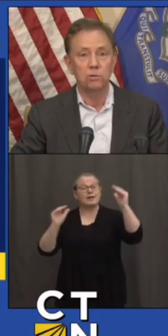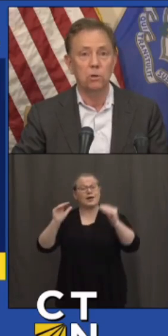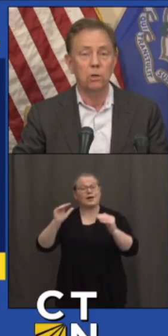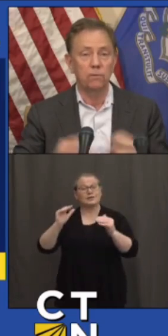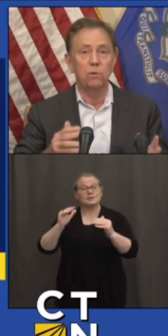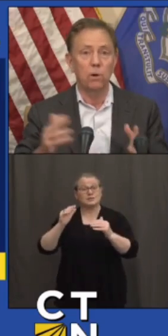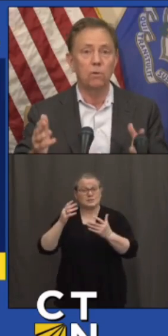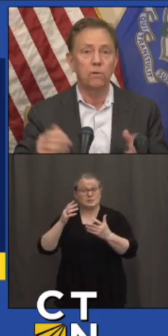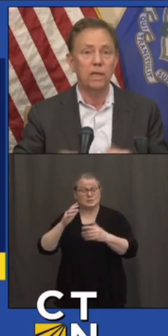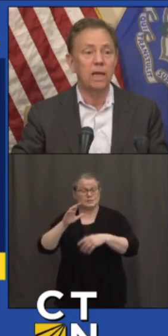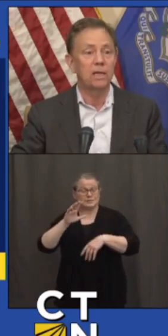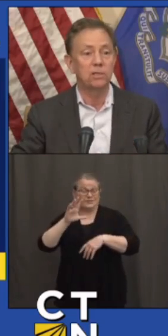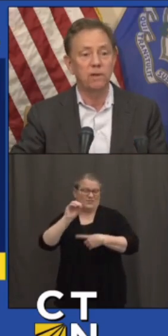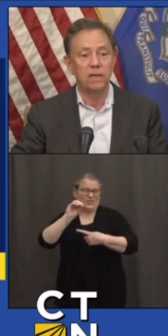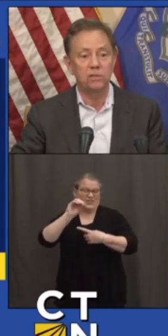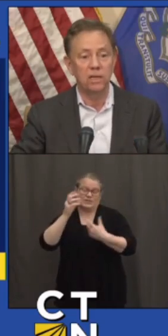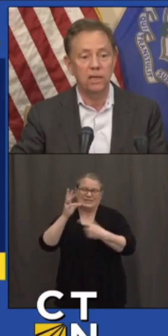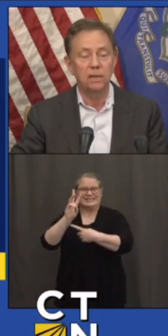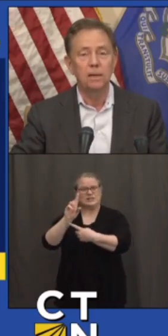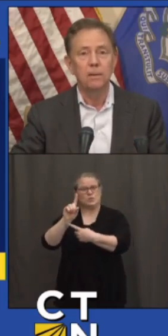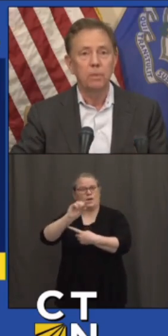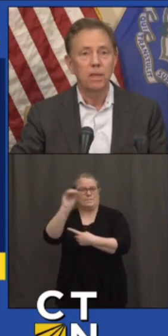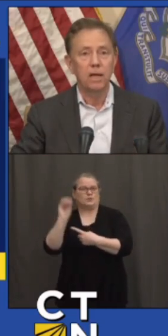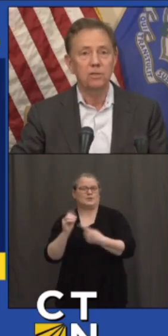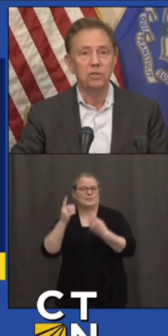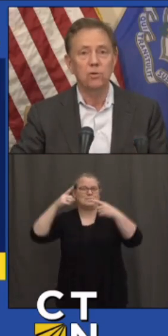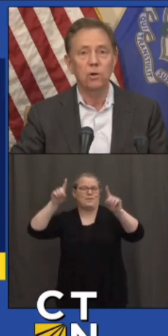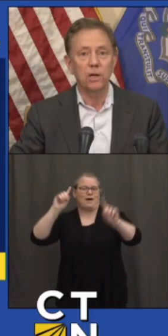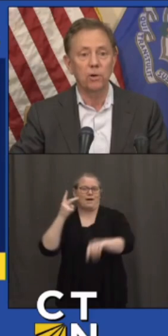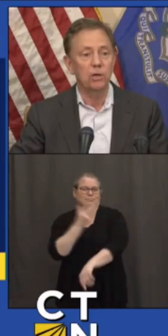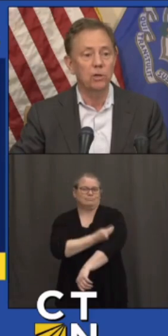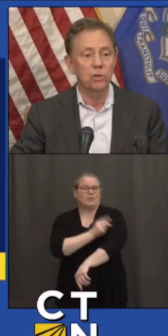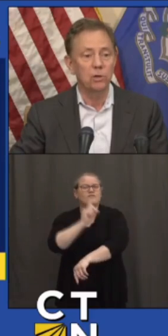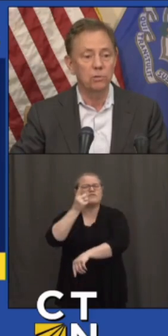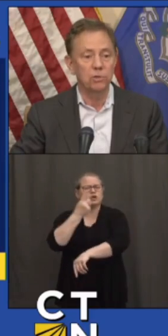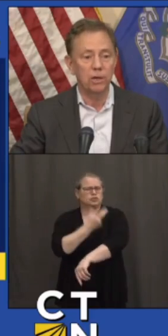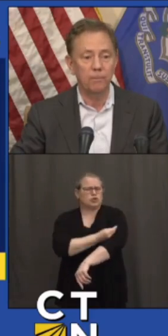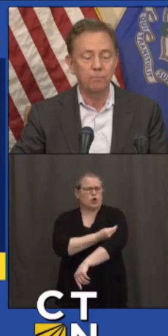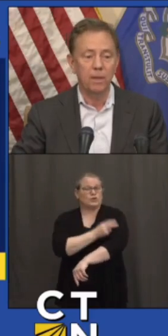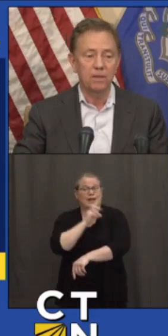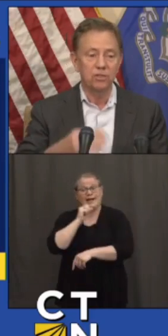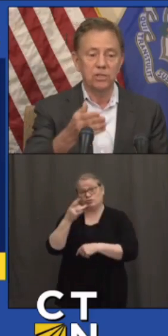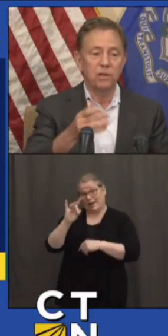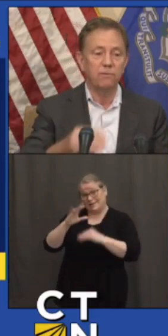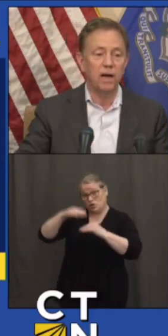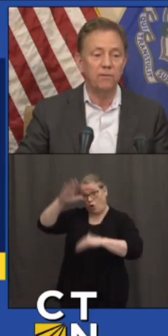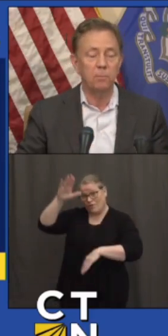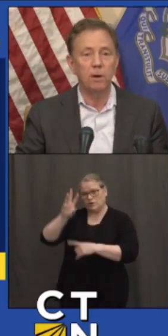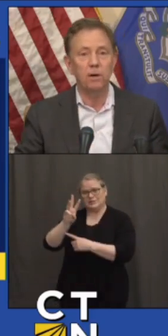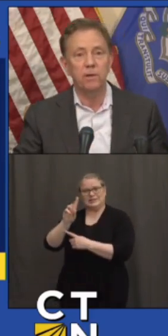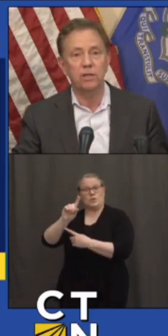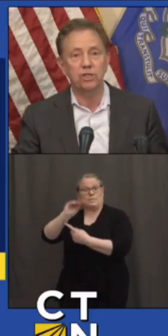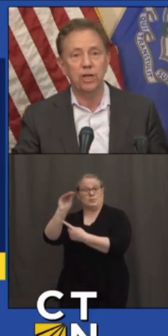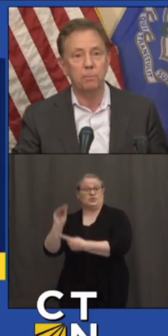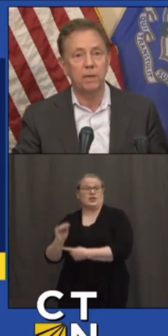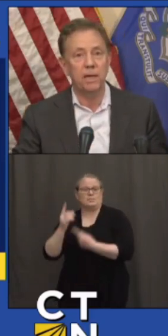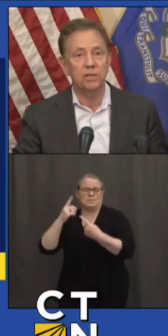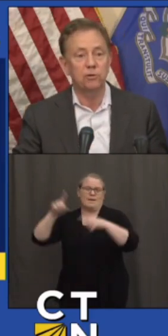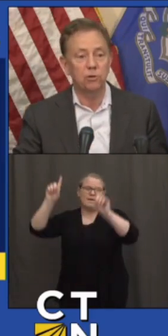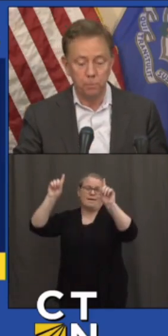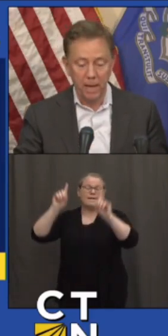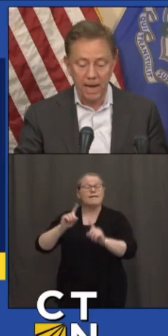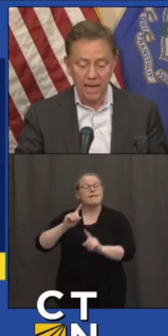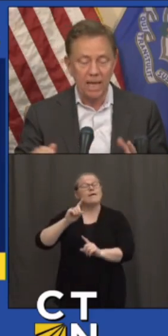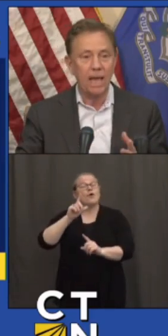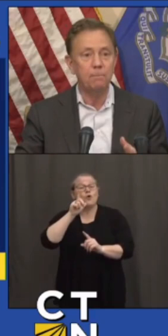first dose, all of you over the age of 18. That's extraordinary good news. 65 and above, they're the champion